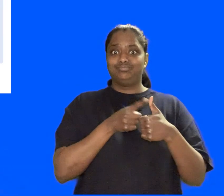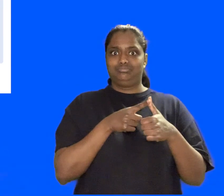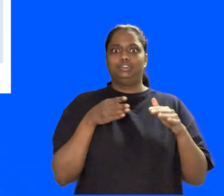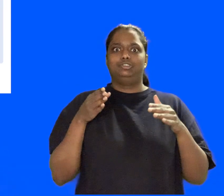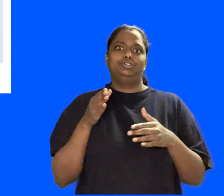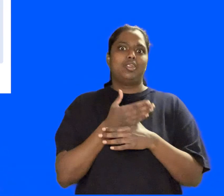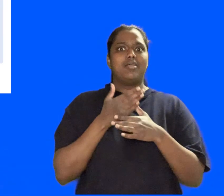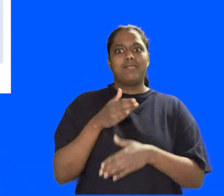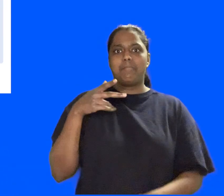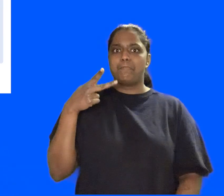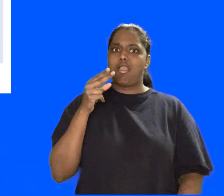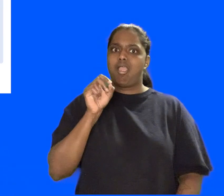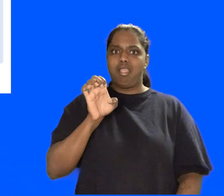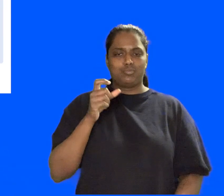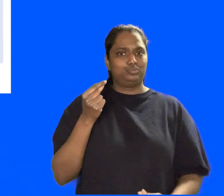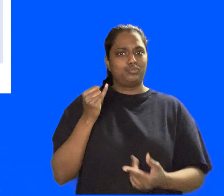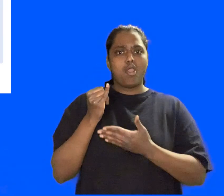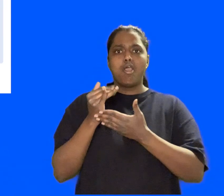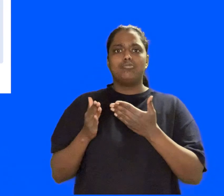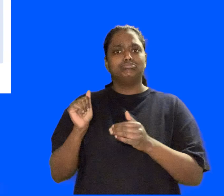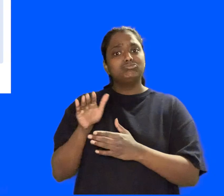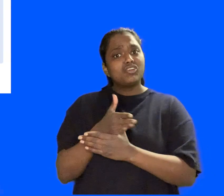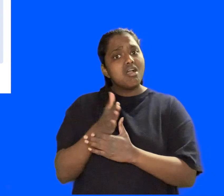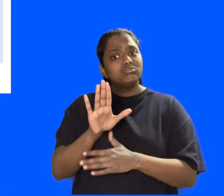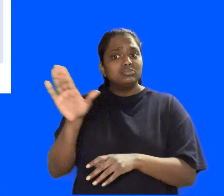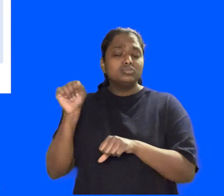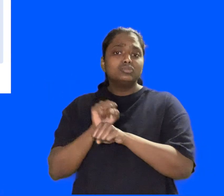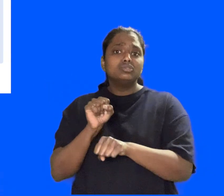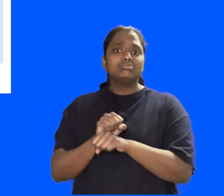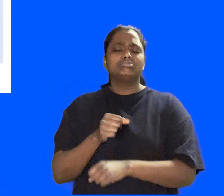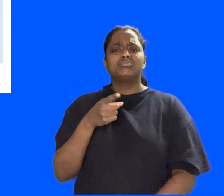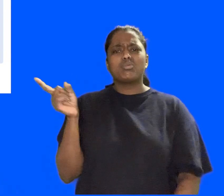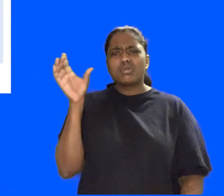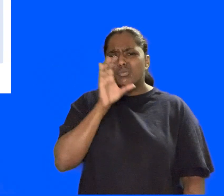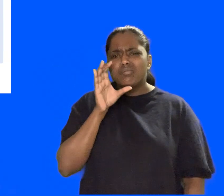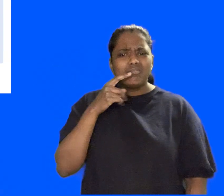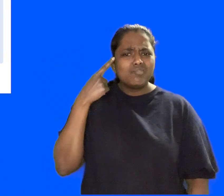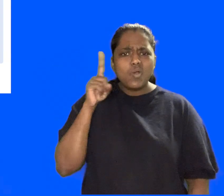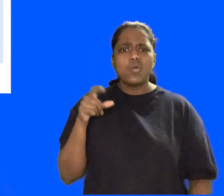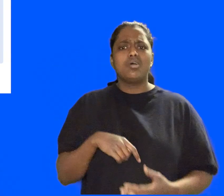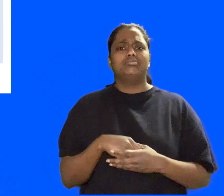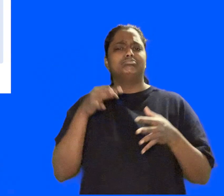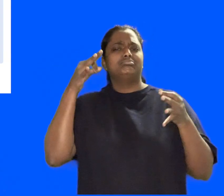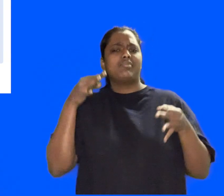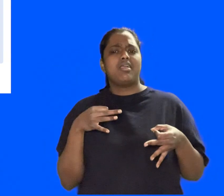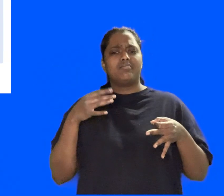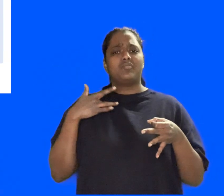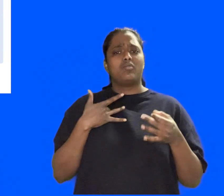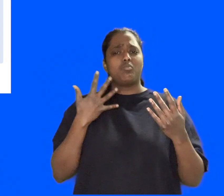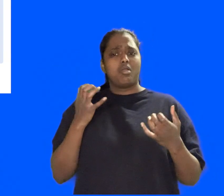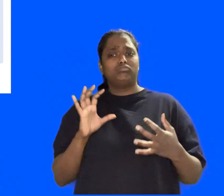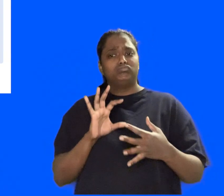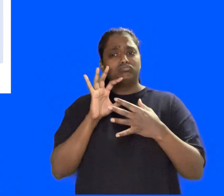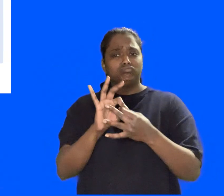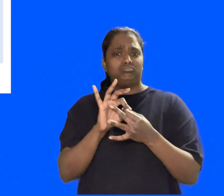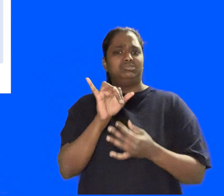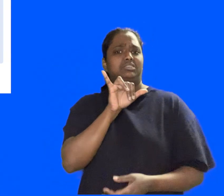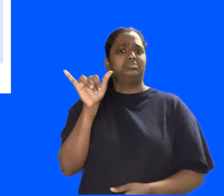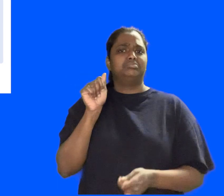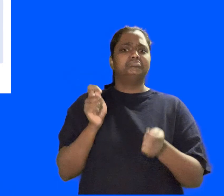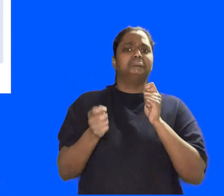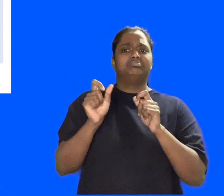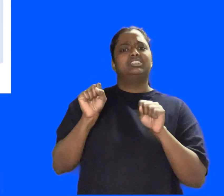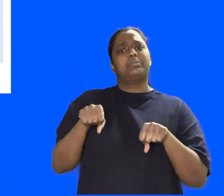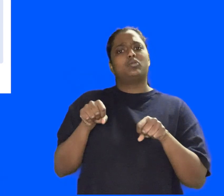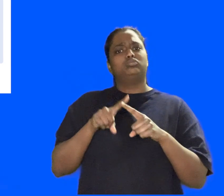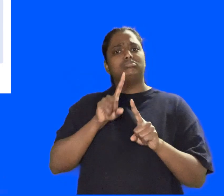app. This solution will make it easier for artists like Ali to make connection through sharing, exploring, and connecting. First,